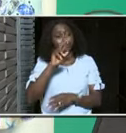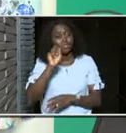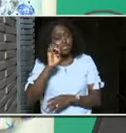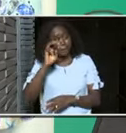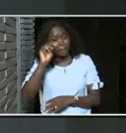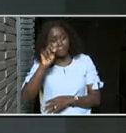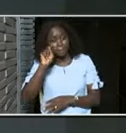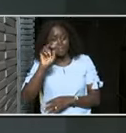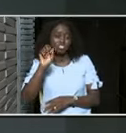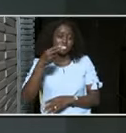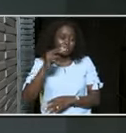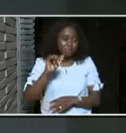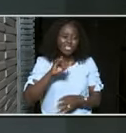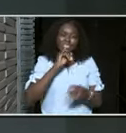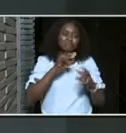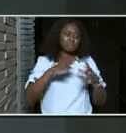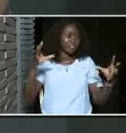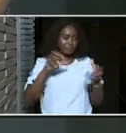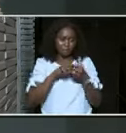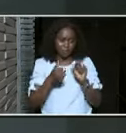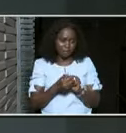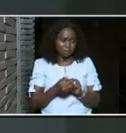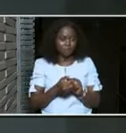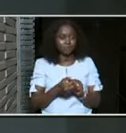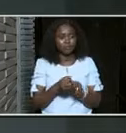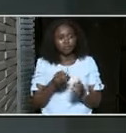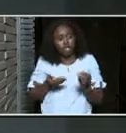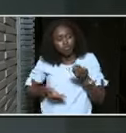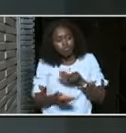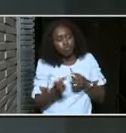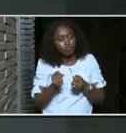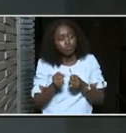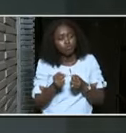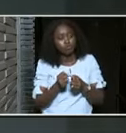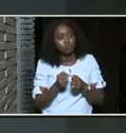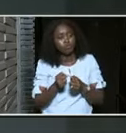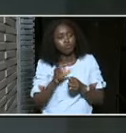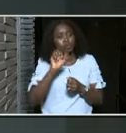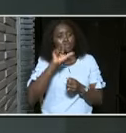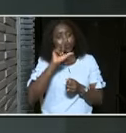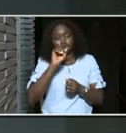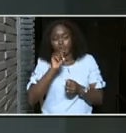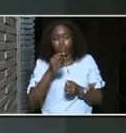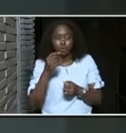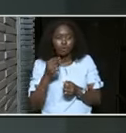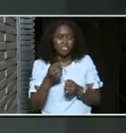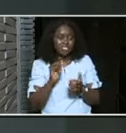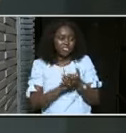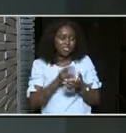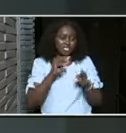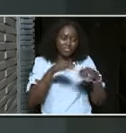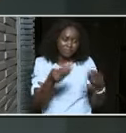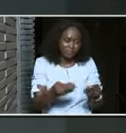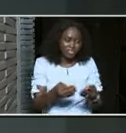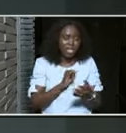Slots are allocated. When I was governor, I was made to understand that the maximum any